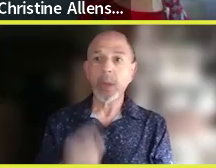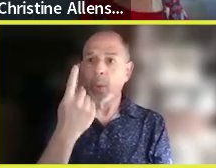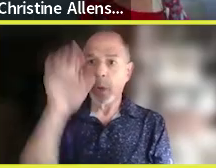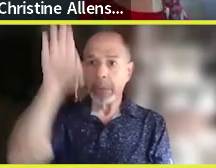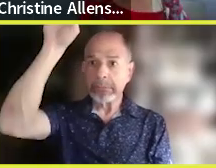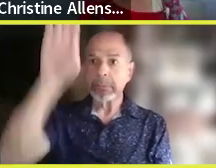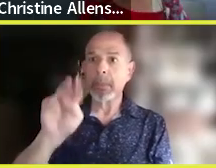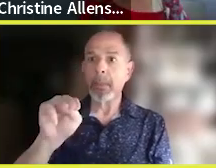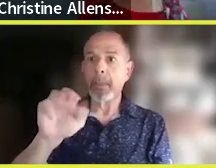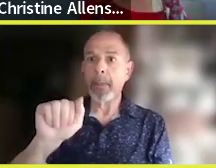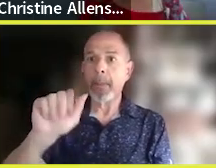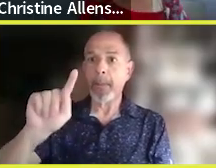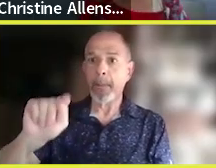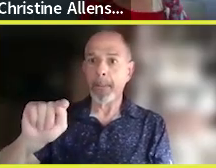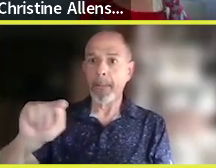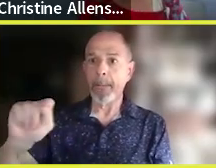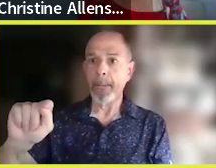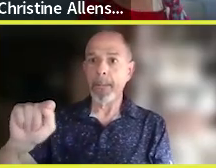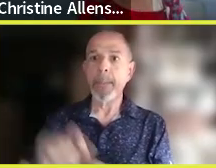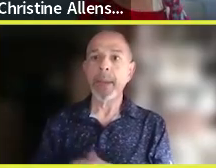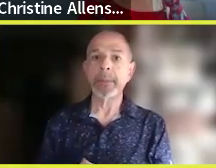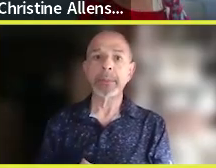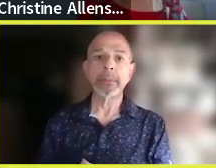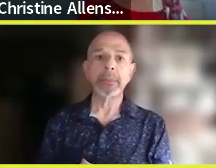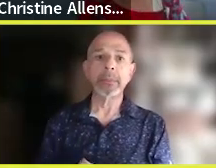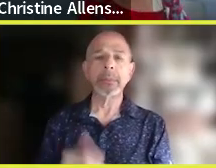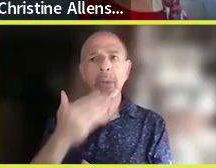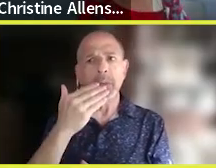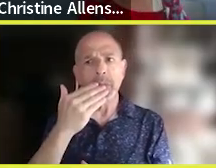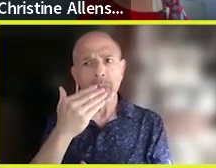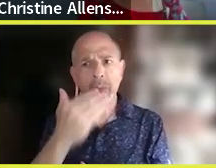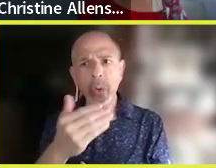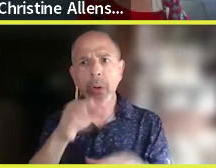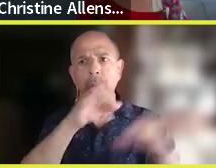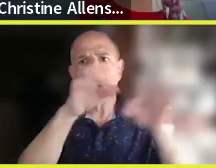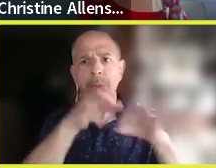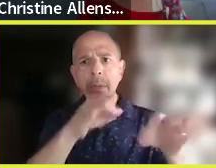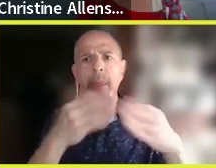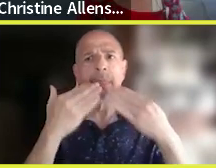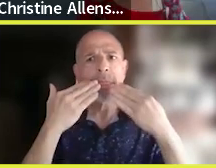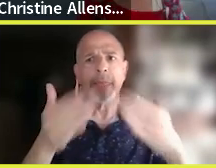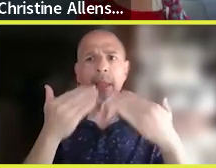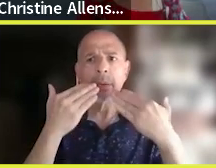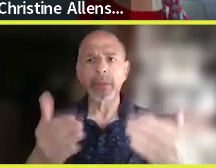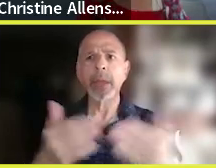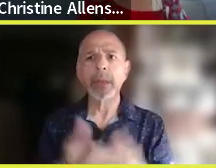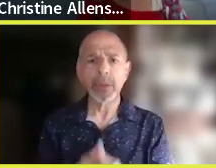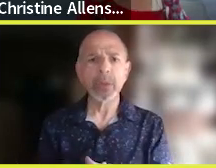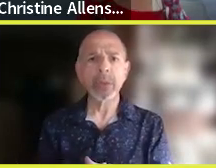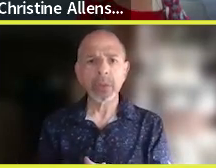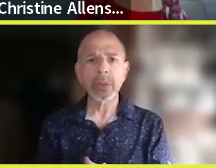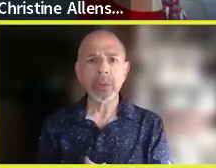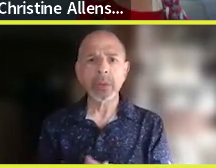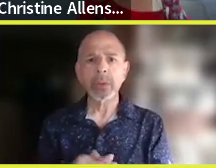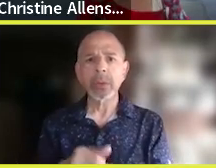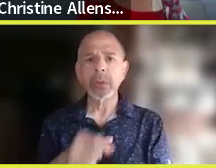Pierce. That was a great presentation. Thank you for all that info. And boy, Kim, you